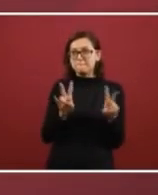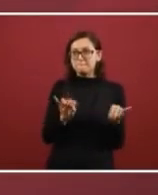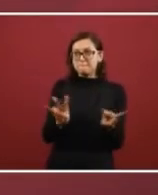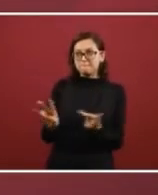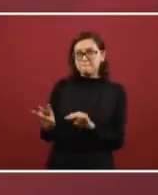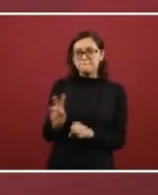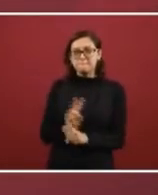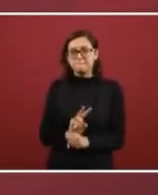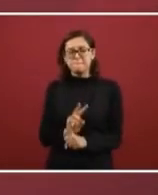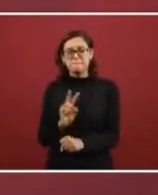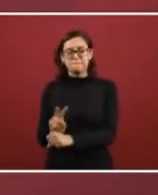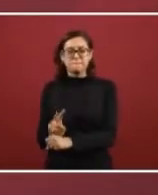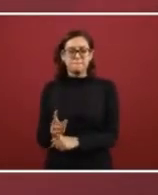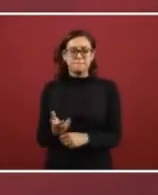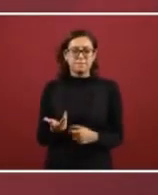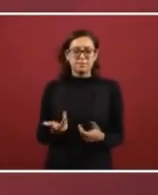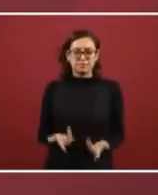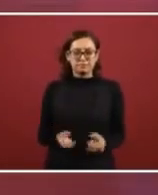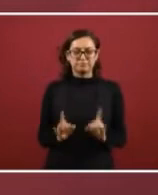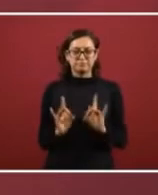measures.